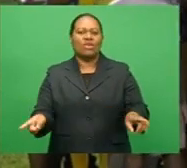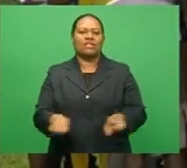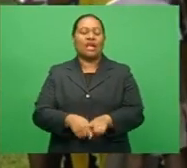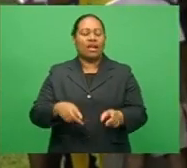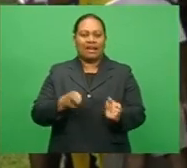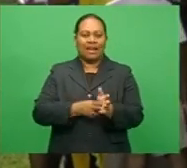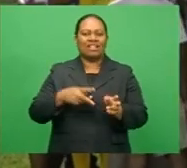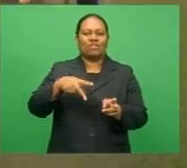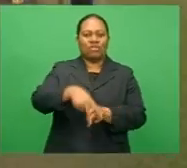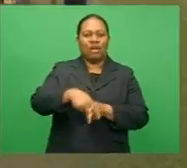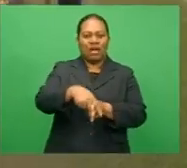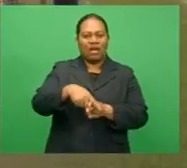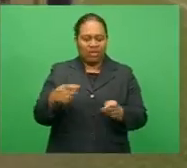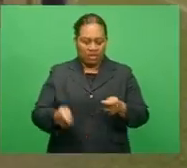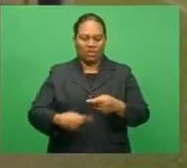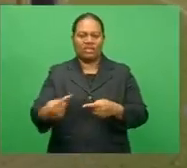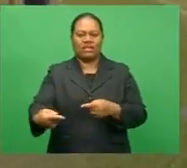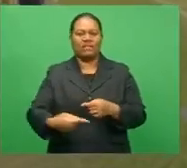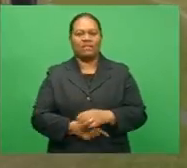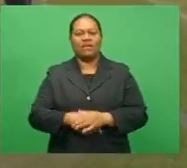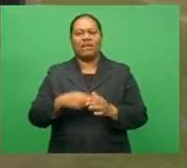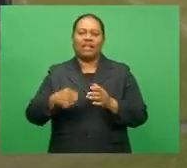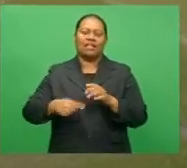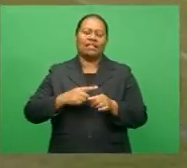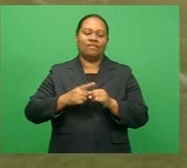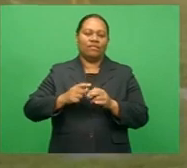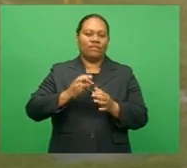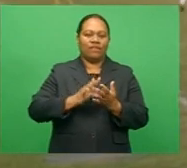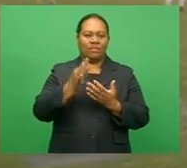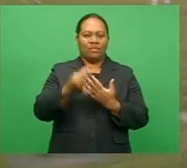began in February. Nandronga will now relish